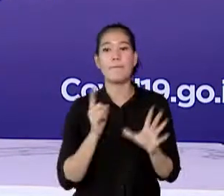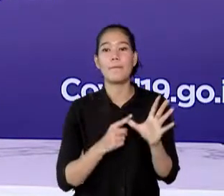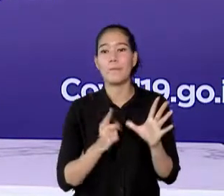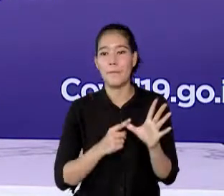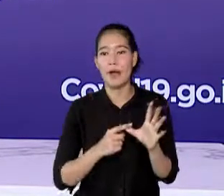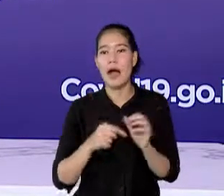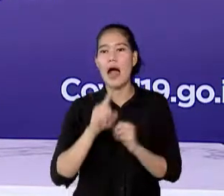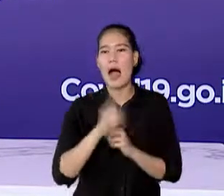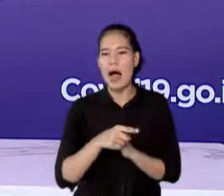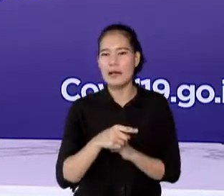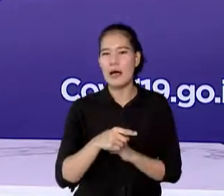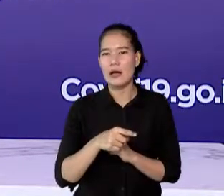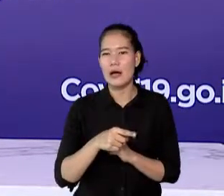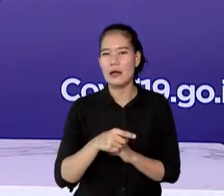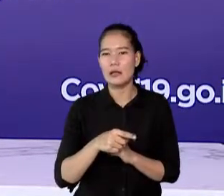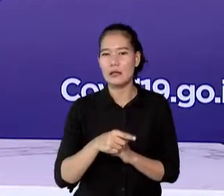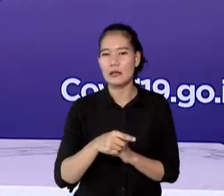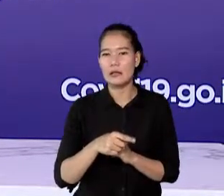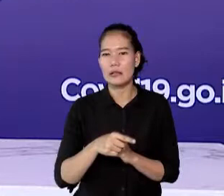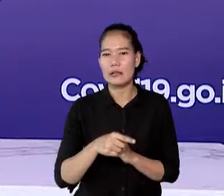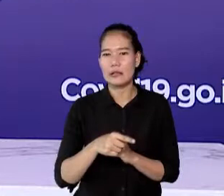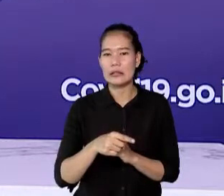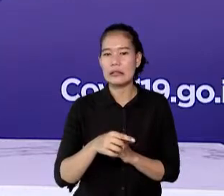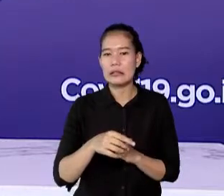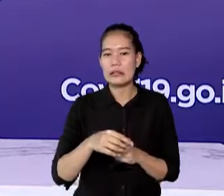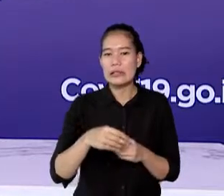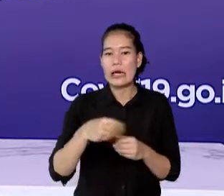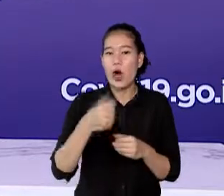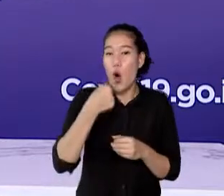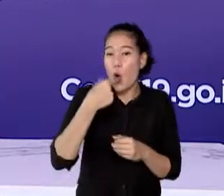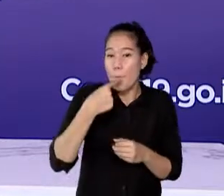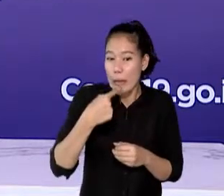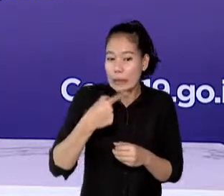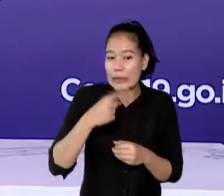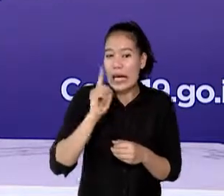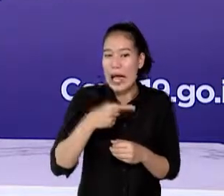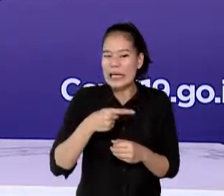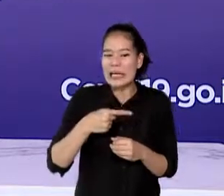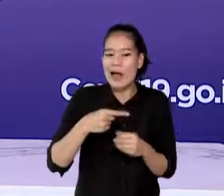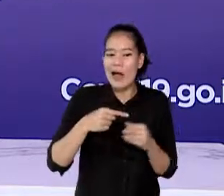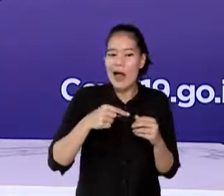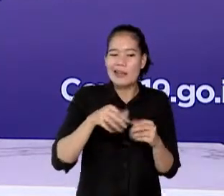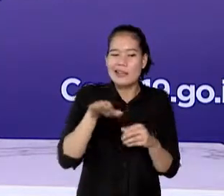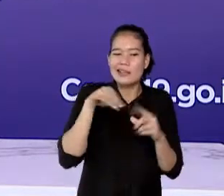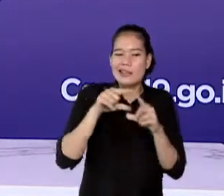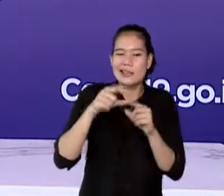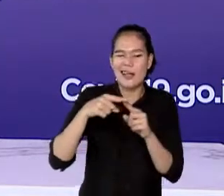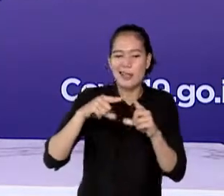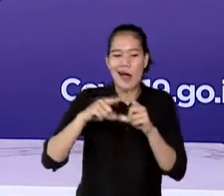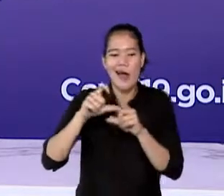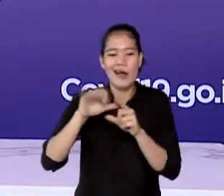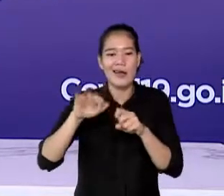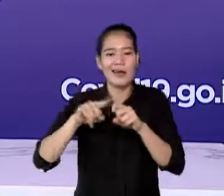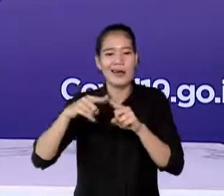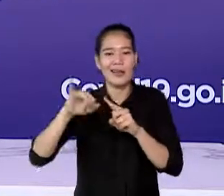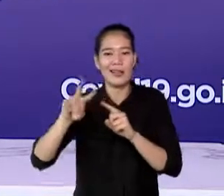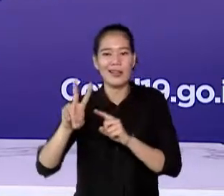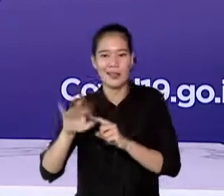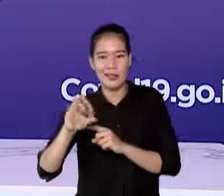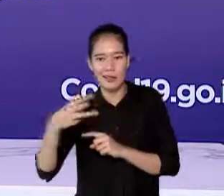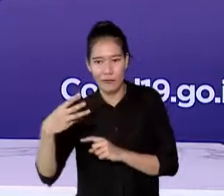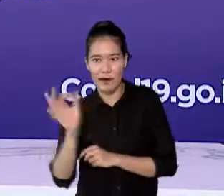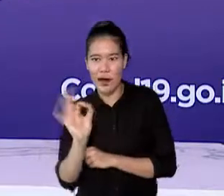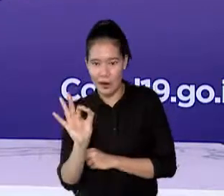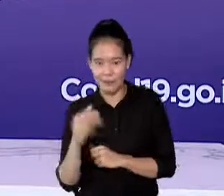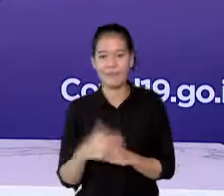there are no drugs or adequate management alternatives. So the Sinovac vaccine